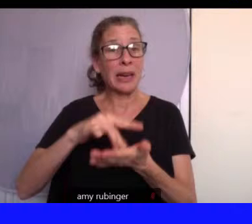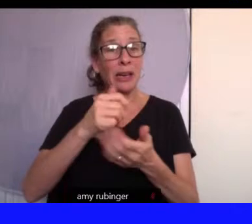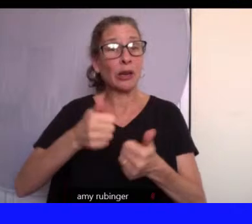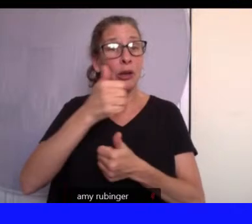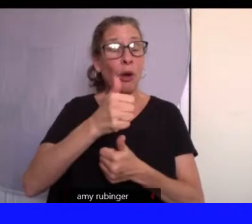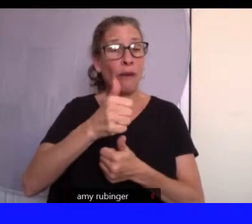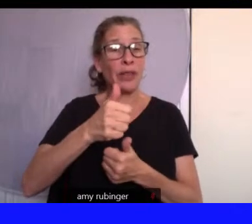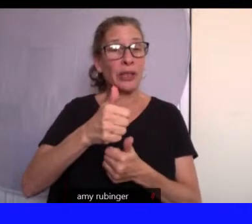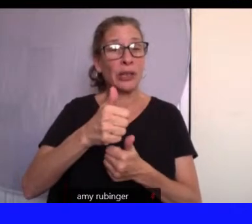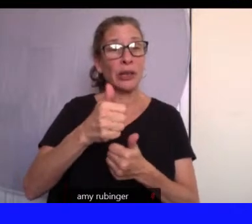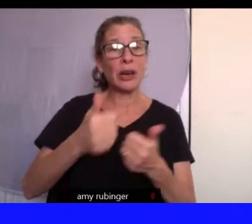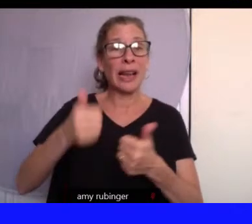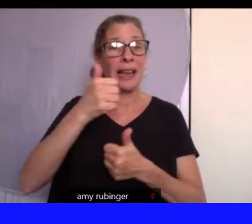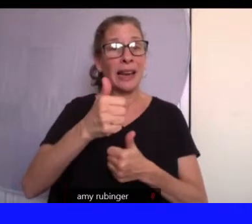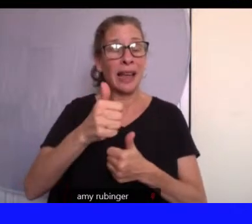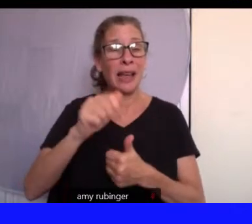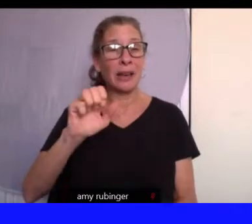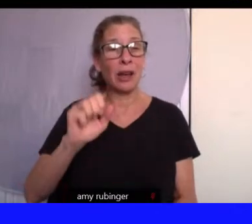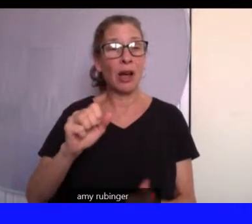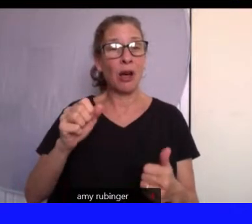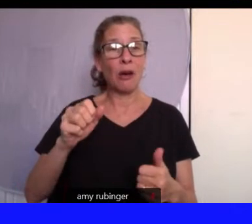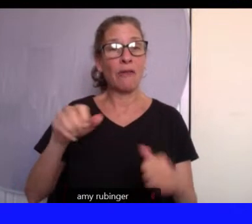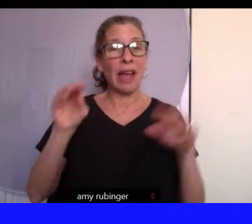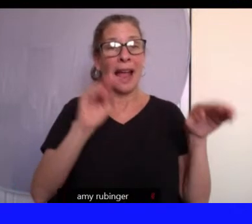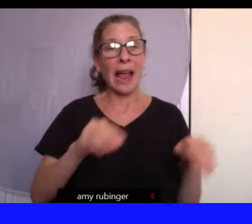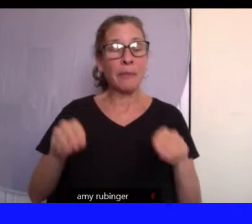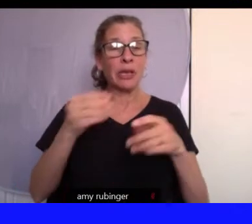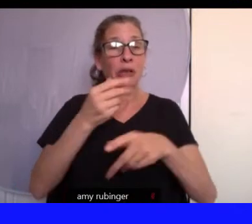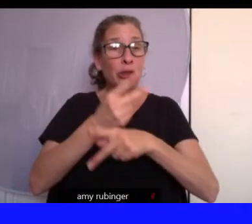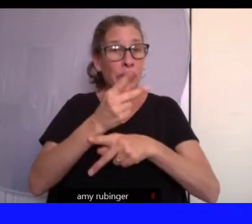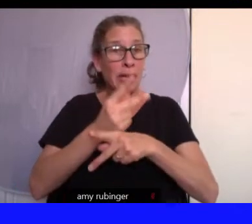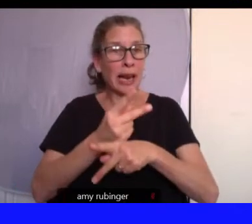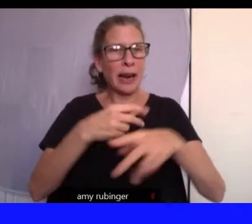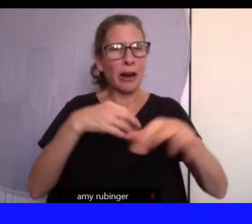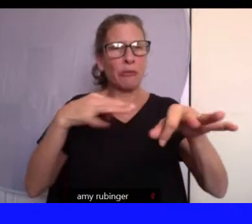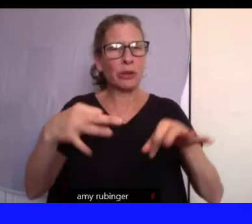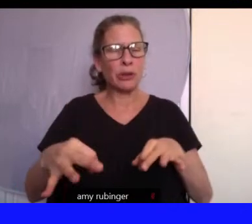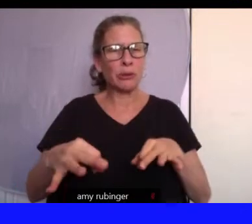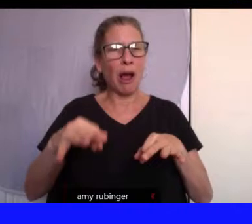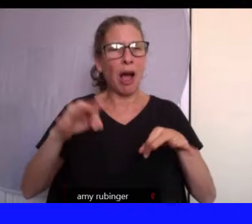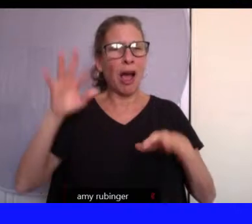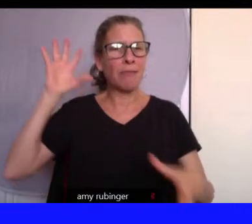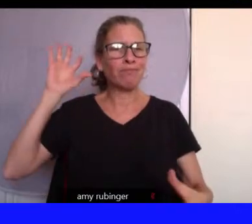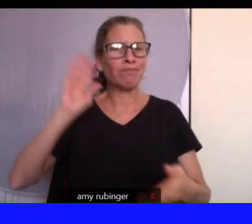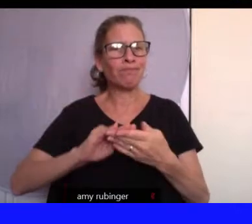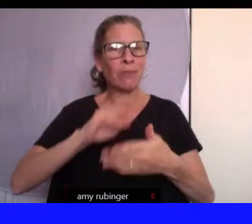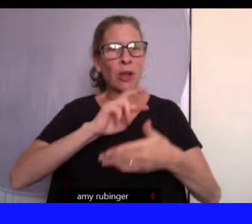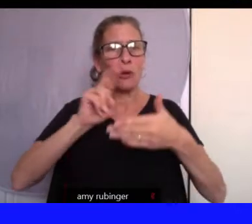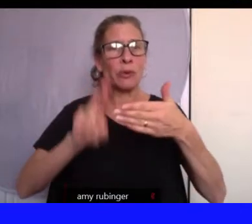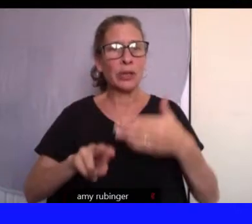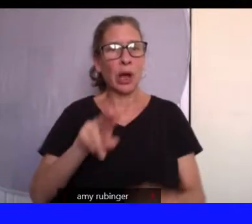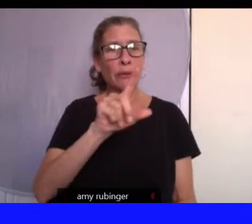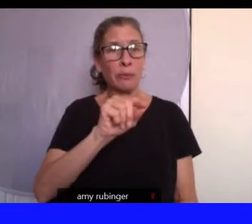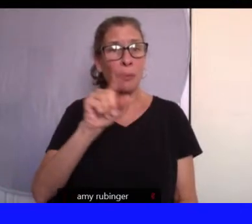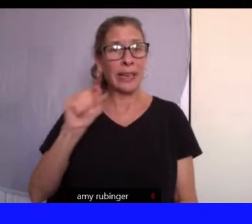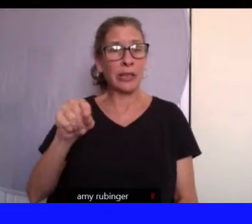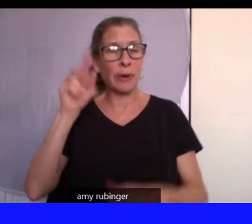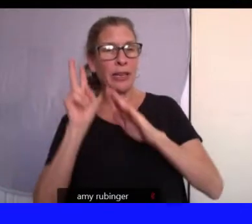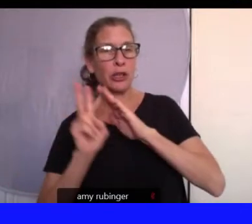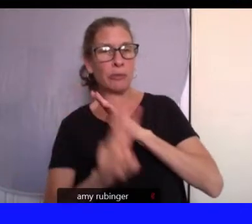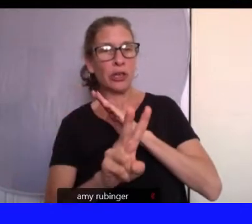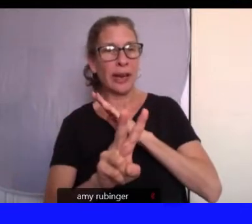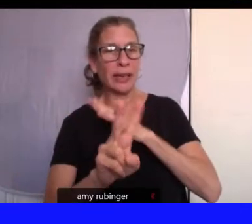We will come back to this. This is a resolution on the board of directors of the ACO. We'll just jump right into the